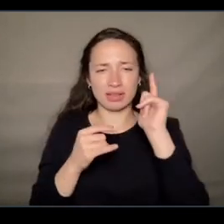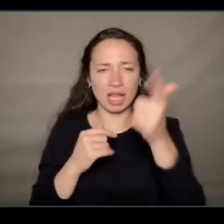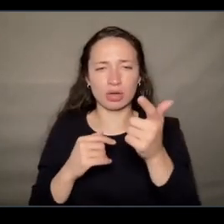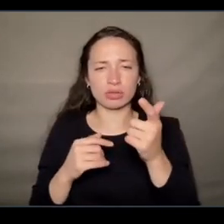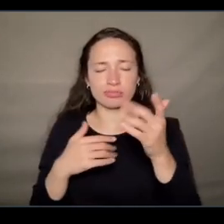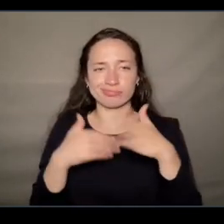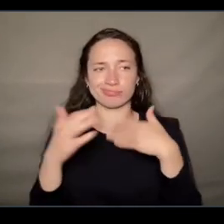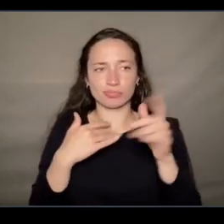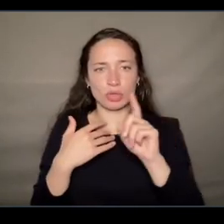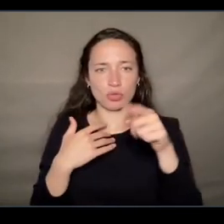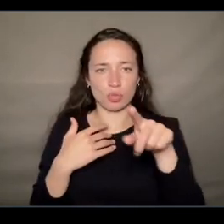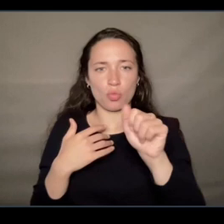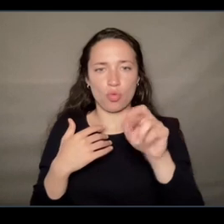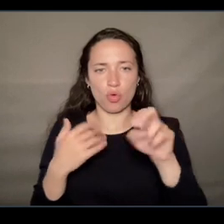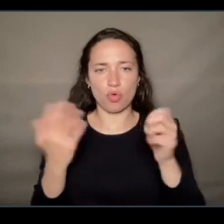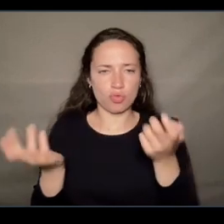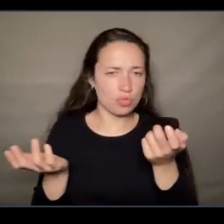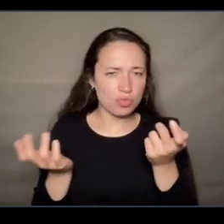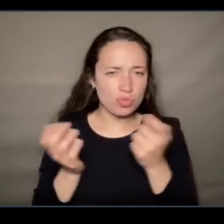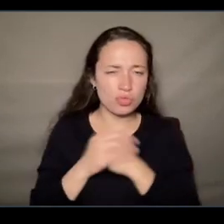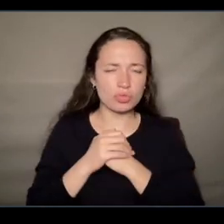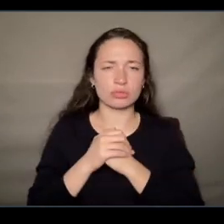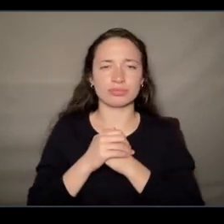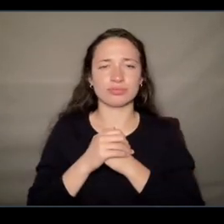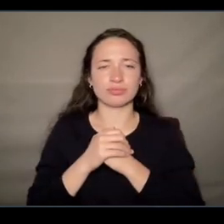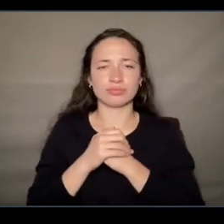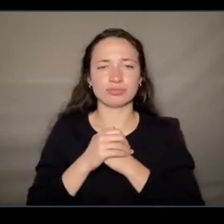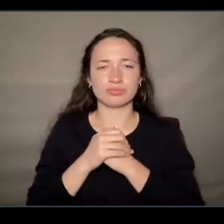later, regardless of where you are.